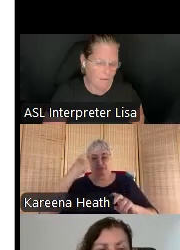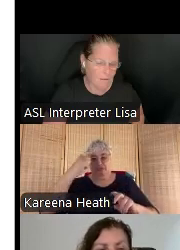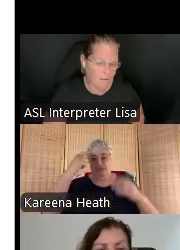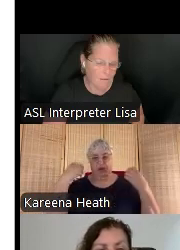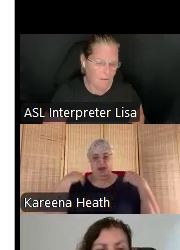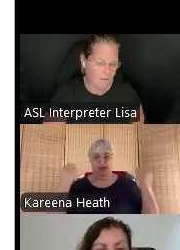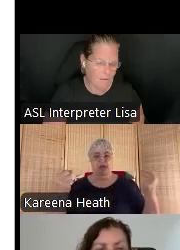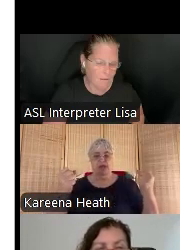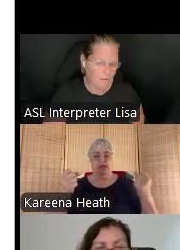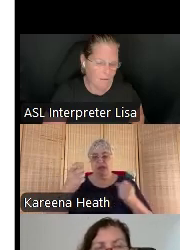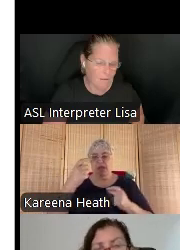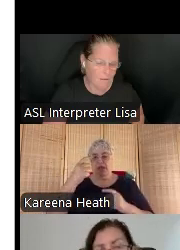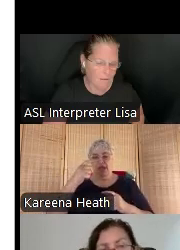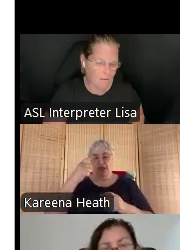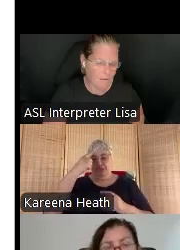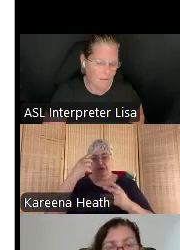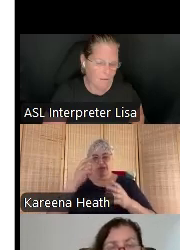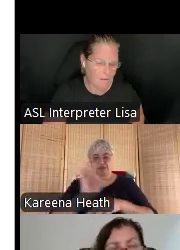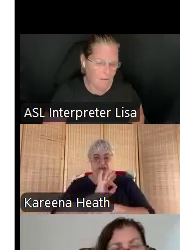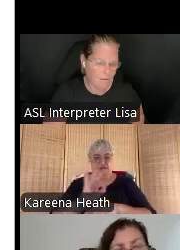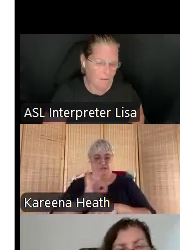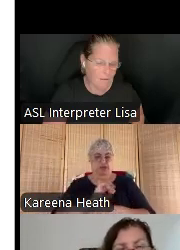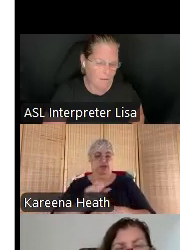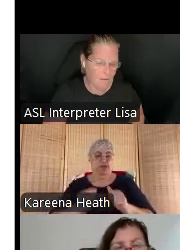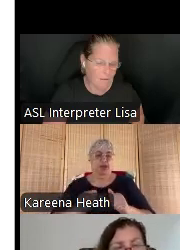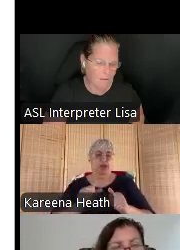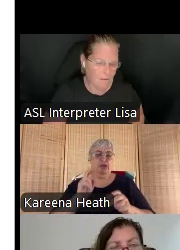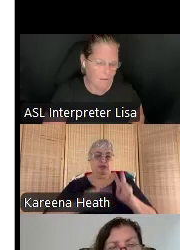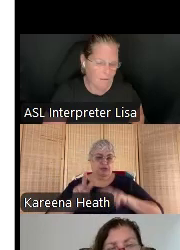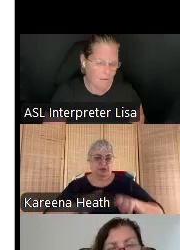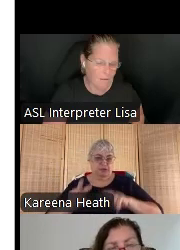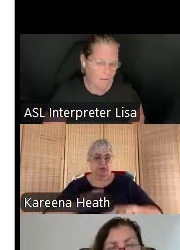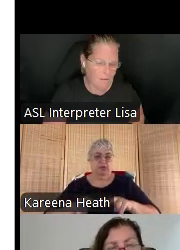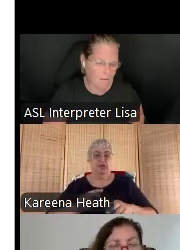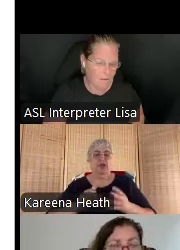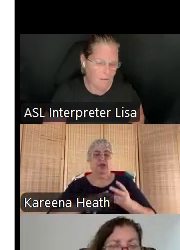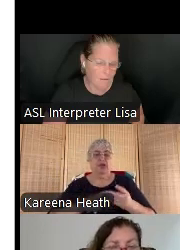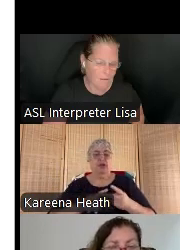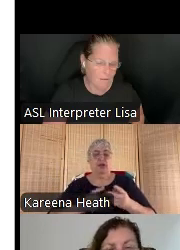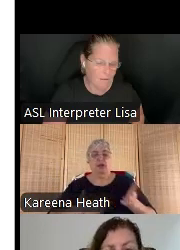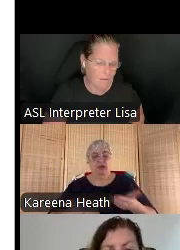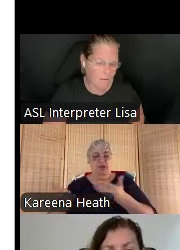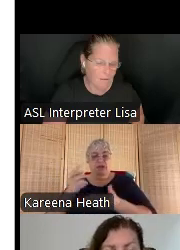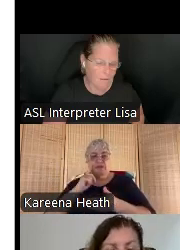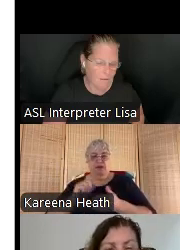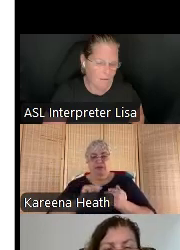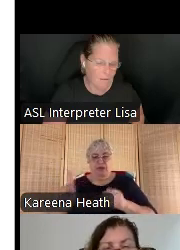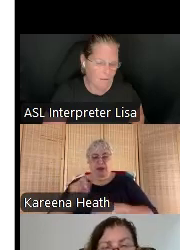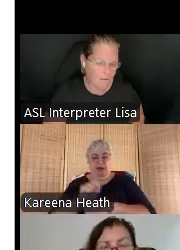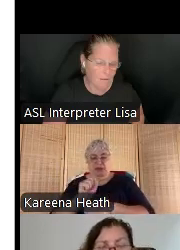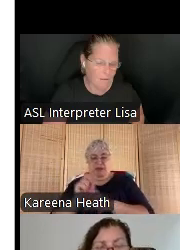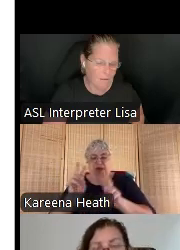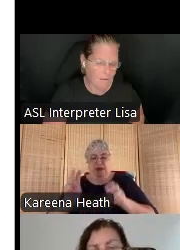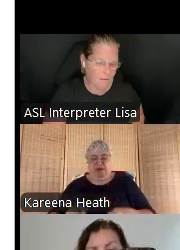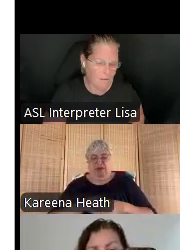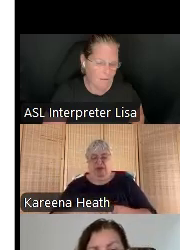mental functions. Of course, you'll be reviewing the results, review the recommendations for return to work